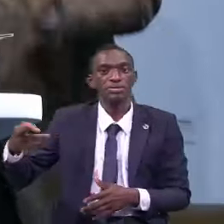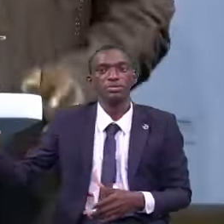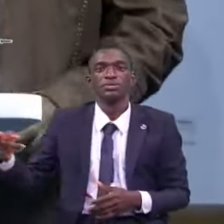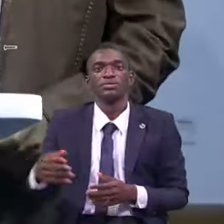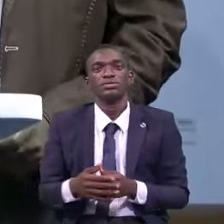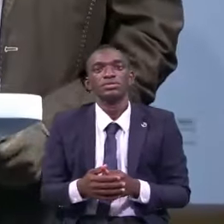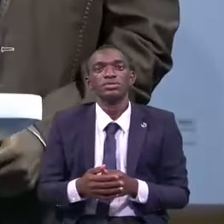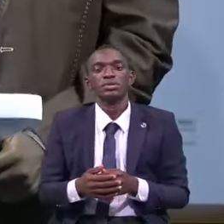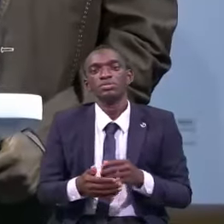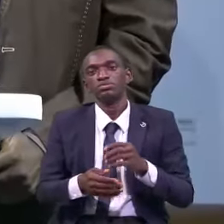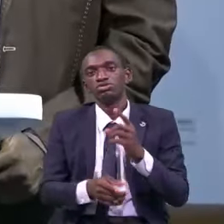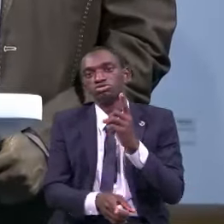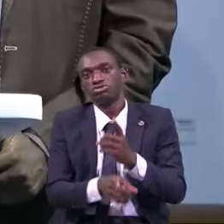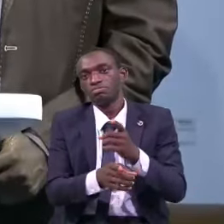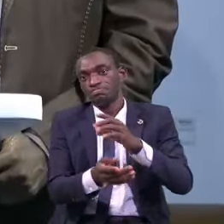Yeah, in the